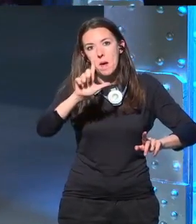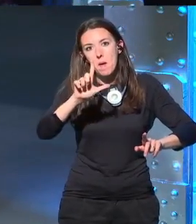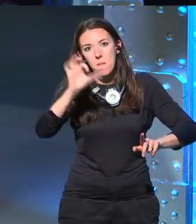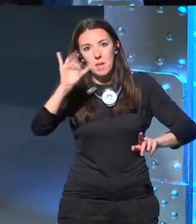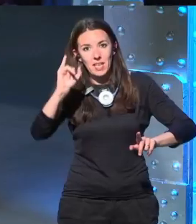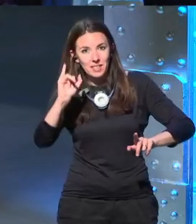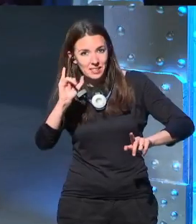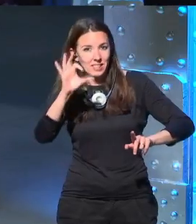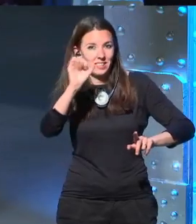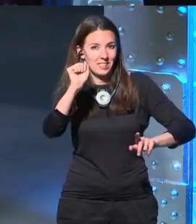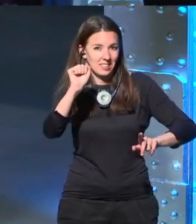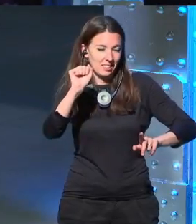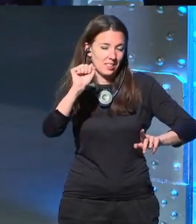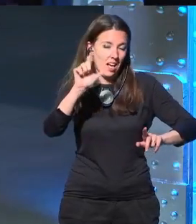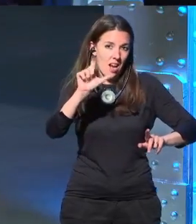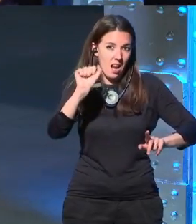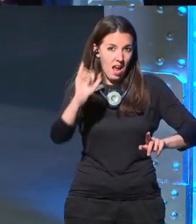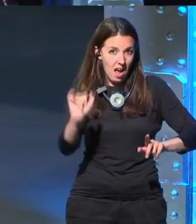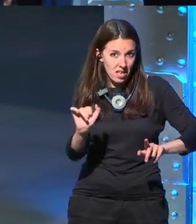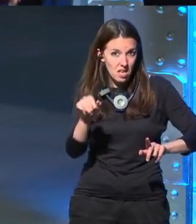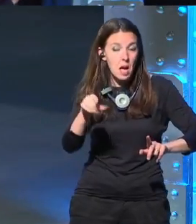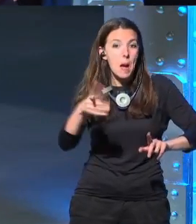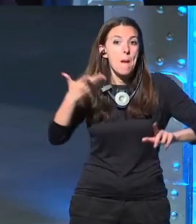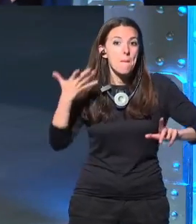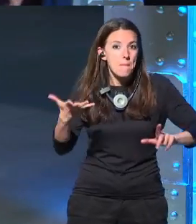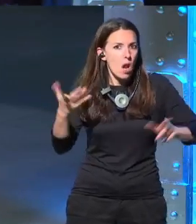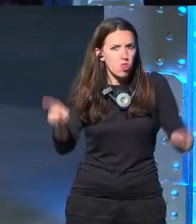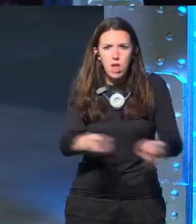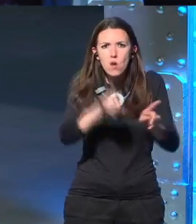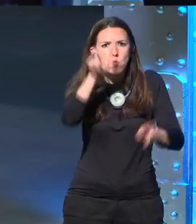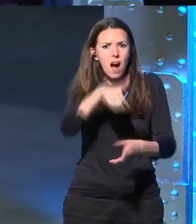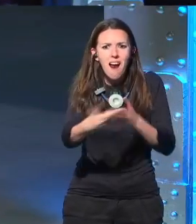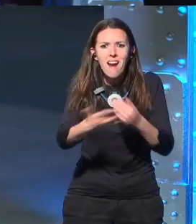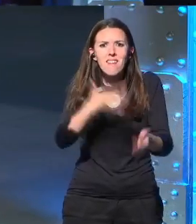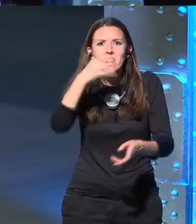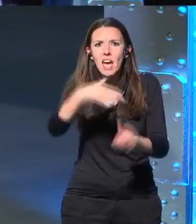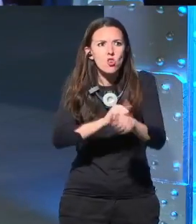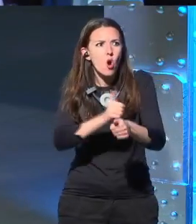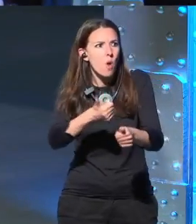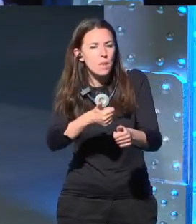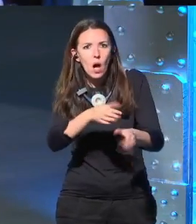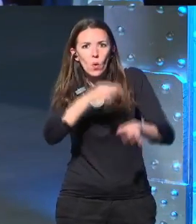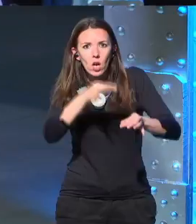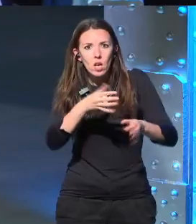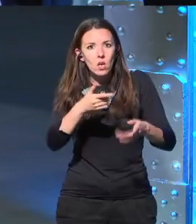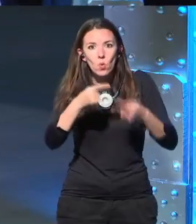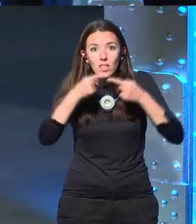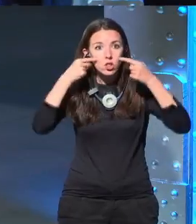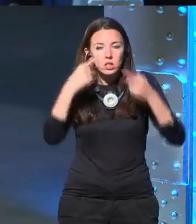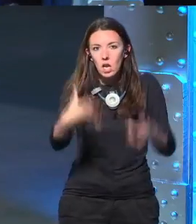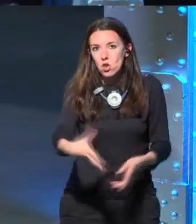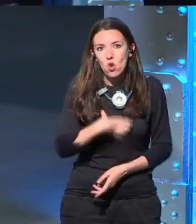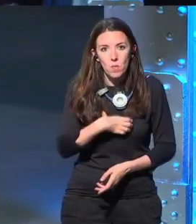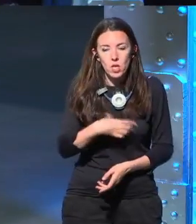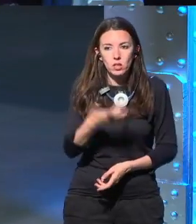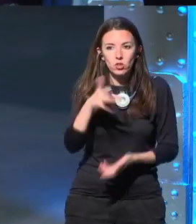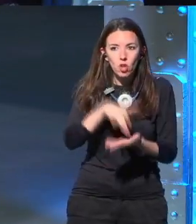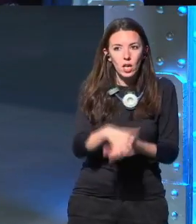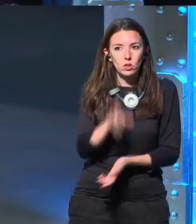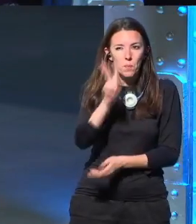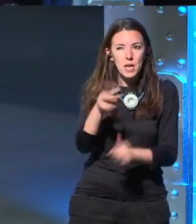companion. Whoever it was just couldn't do that perfect smile. So when you go look at it, or there's a picture of it in